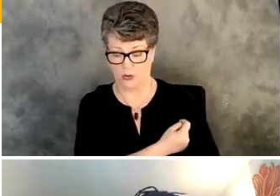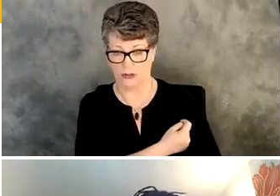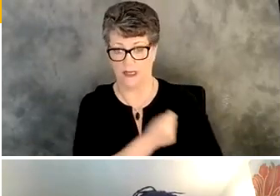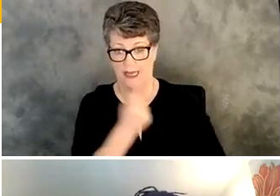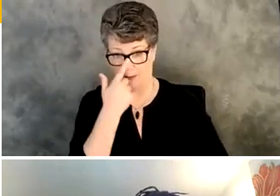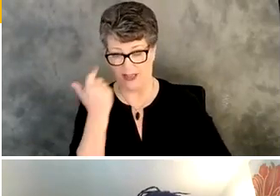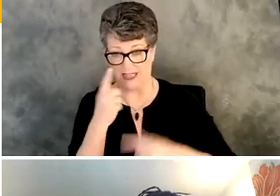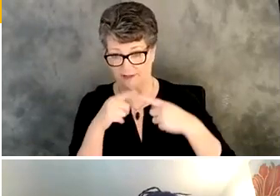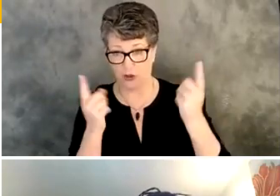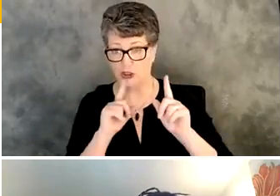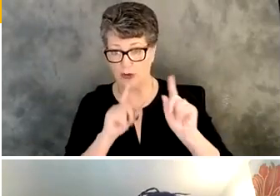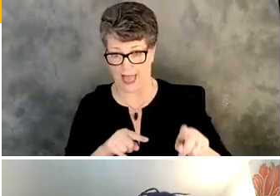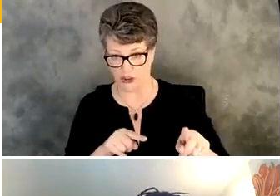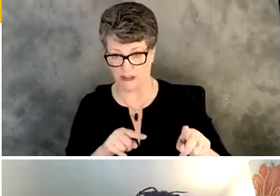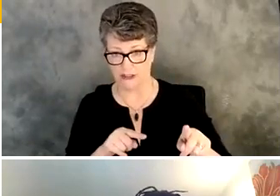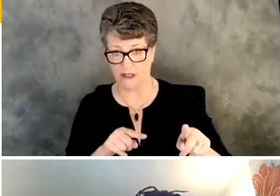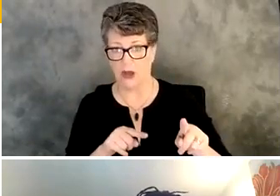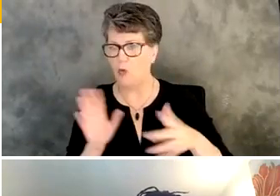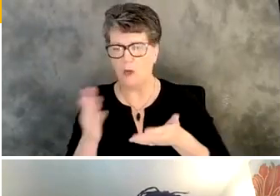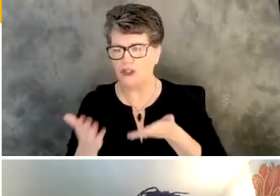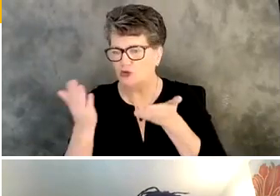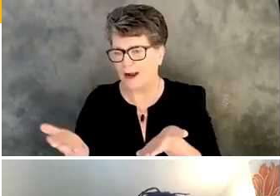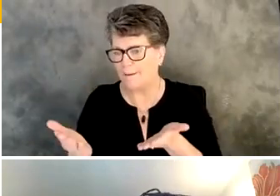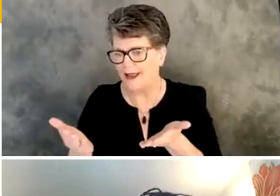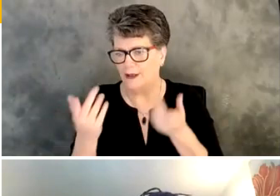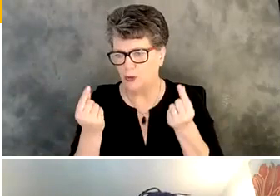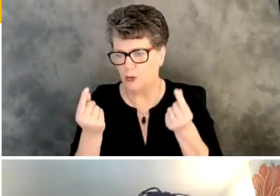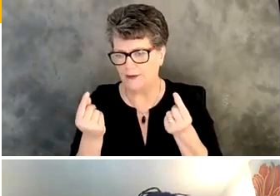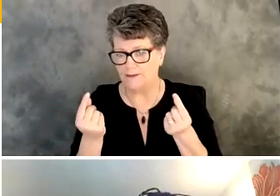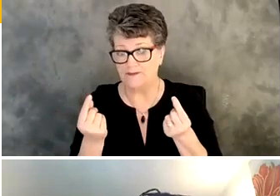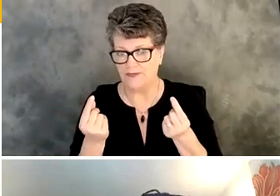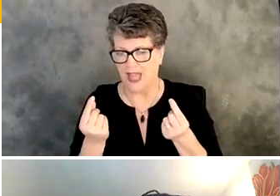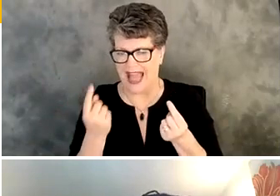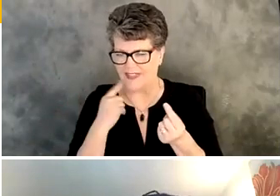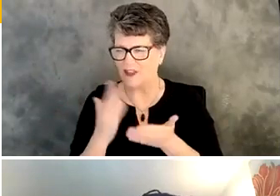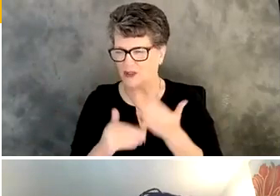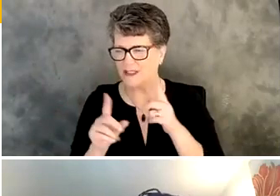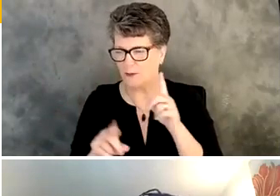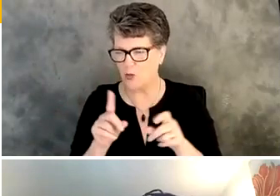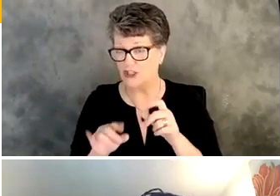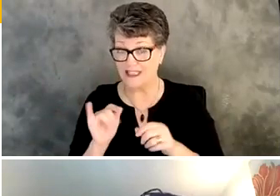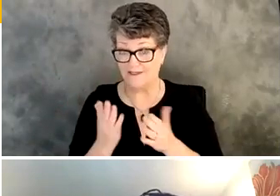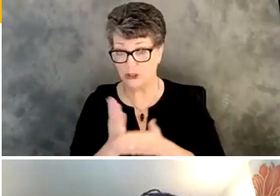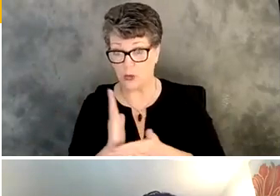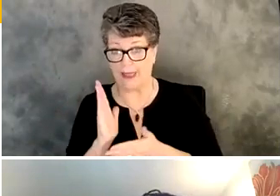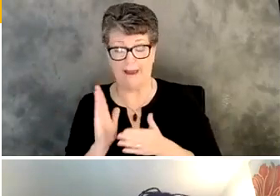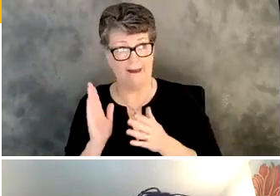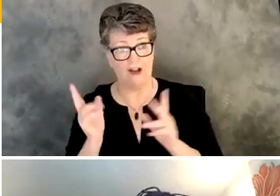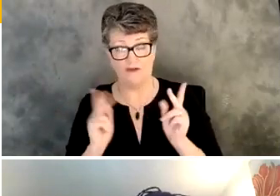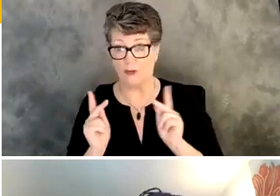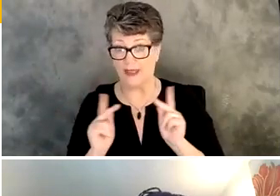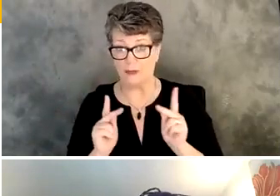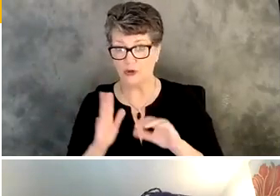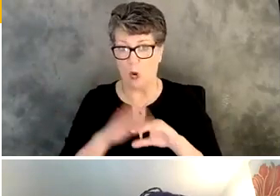an allergic reaction, what would you recommend? I think there's some questions if it's okay for people to